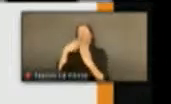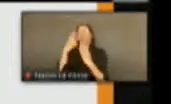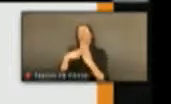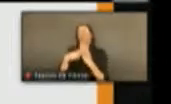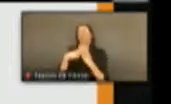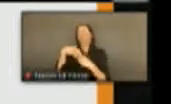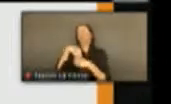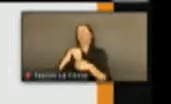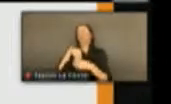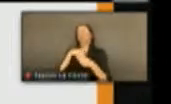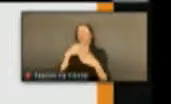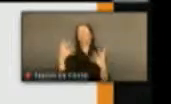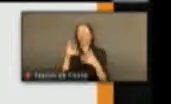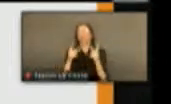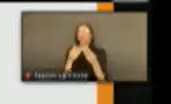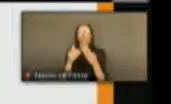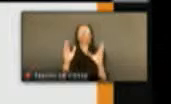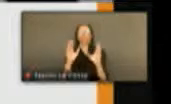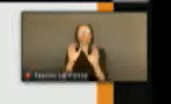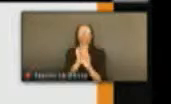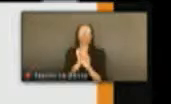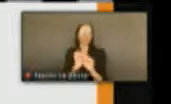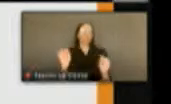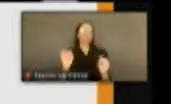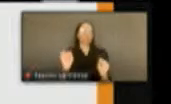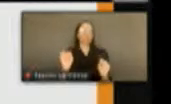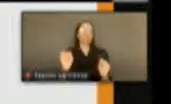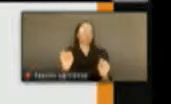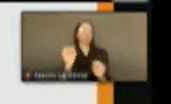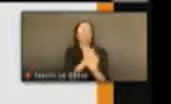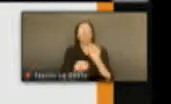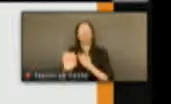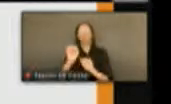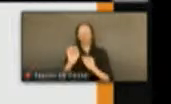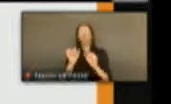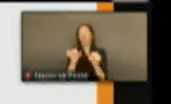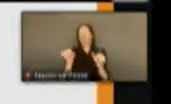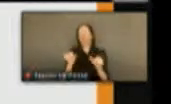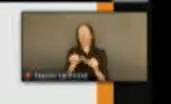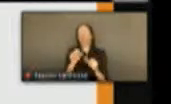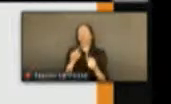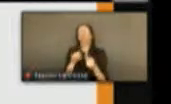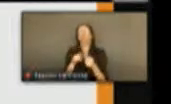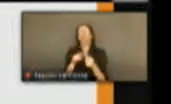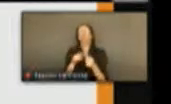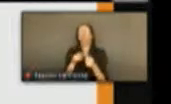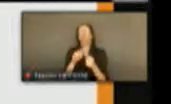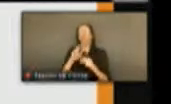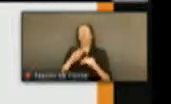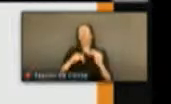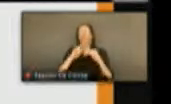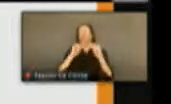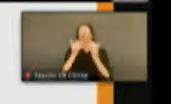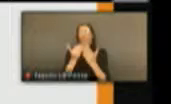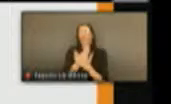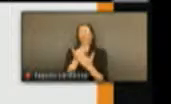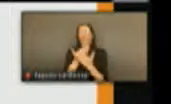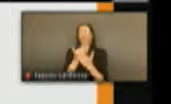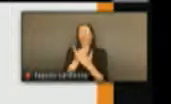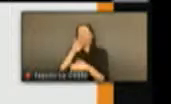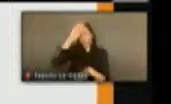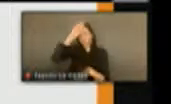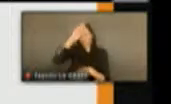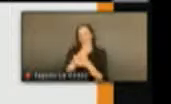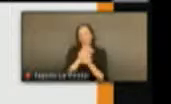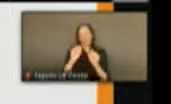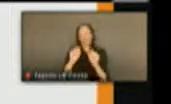area includes projects to construct new fire rescue stations. Police department projects include